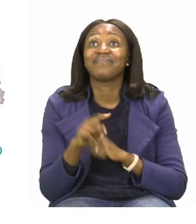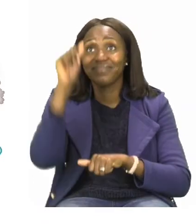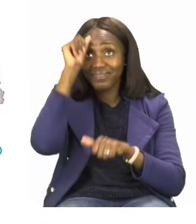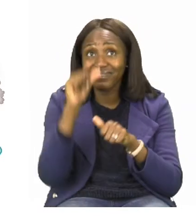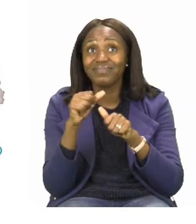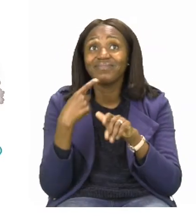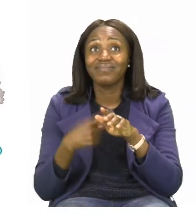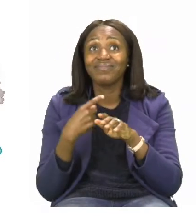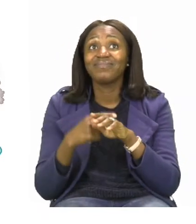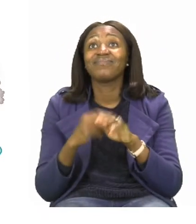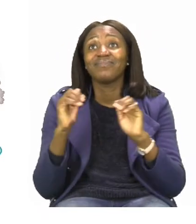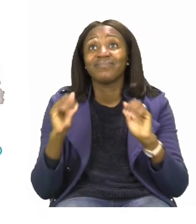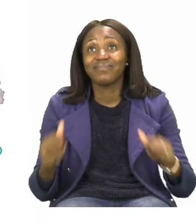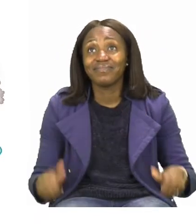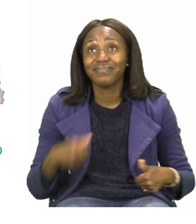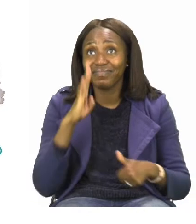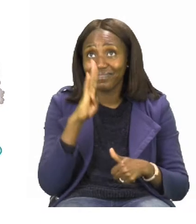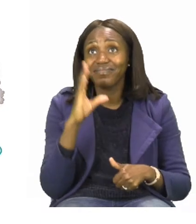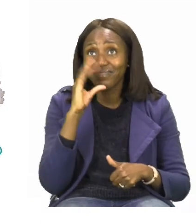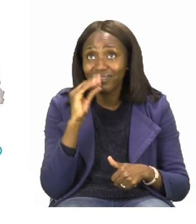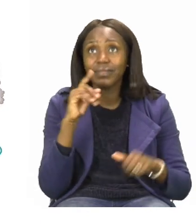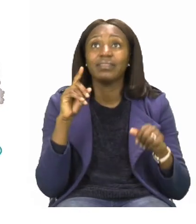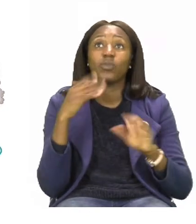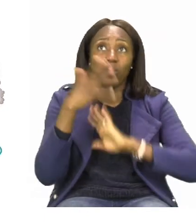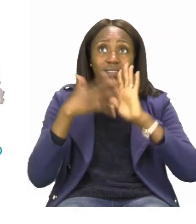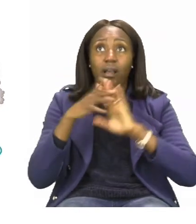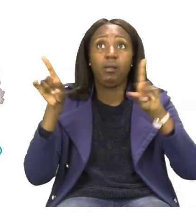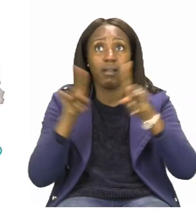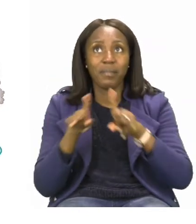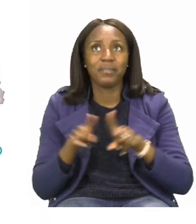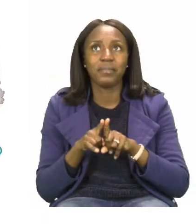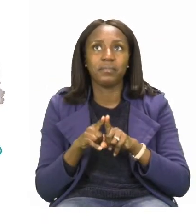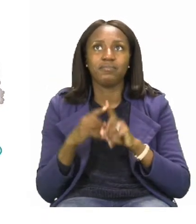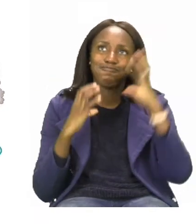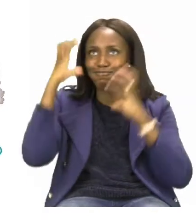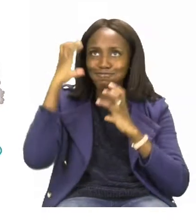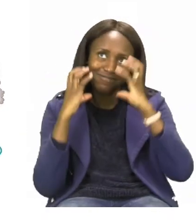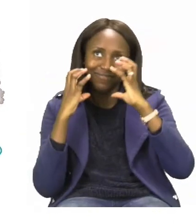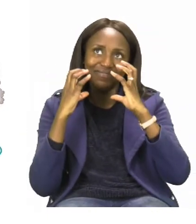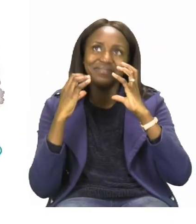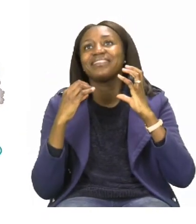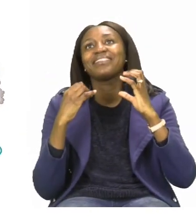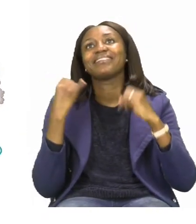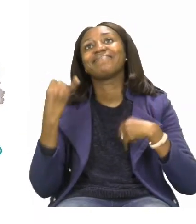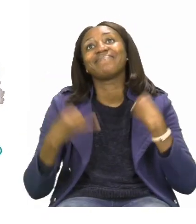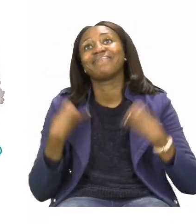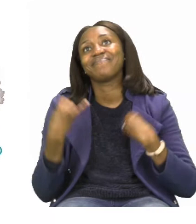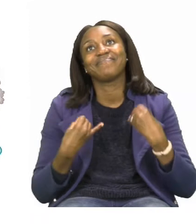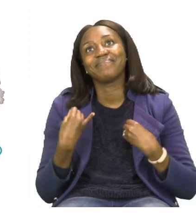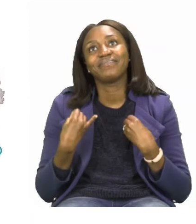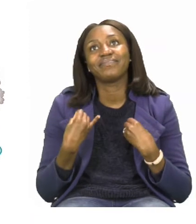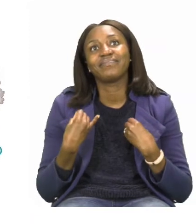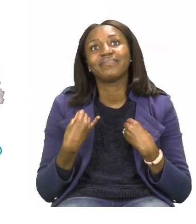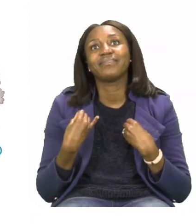time he talks and also for Penny and Mona. Have fun with this one, and definitely, boys and girls, we need